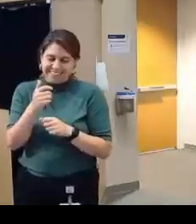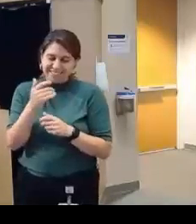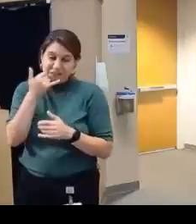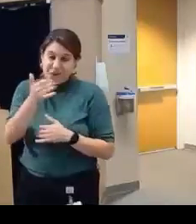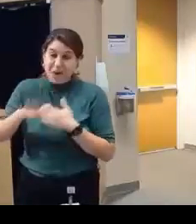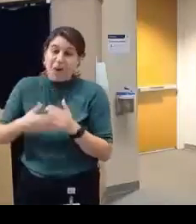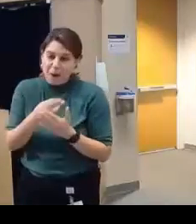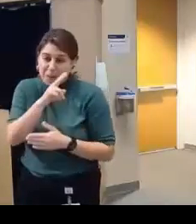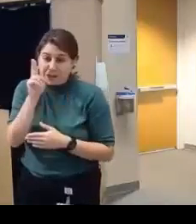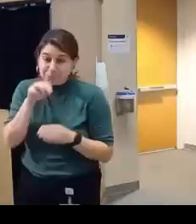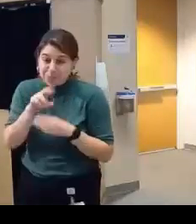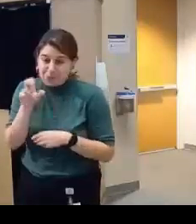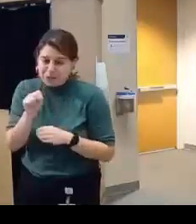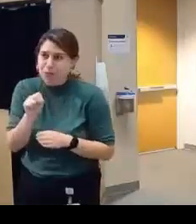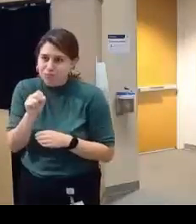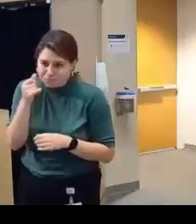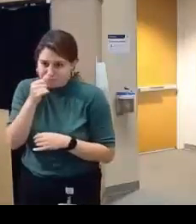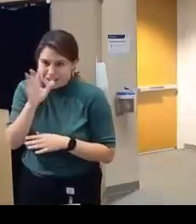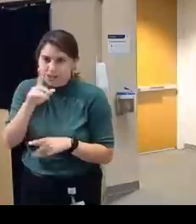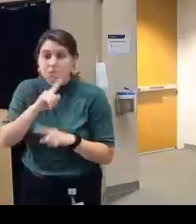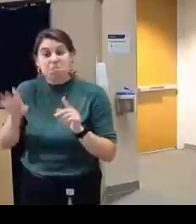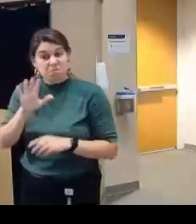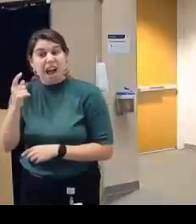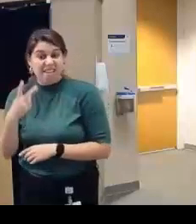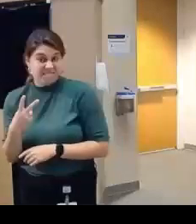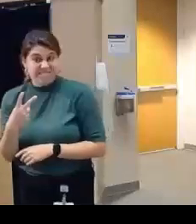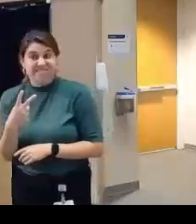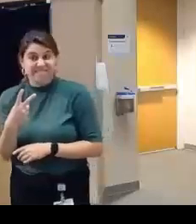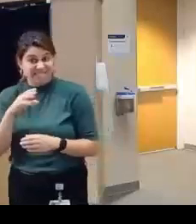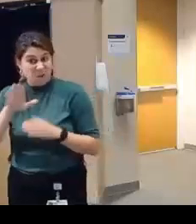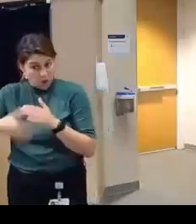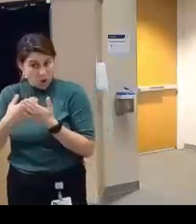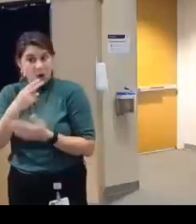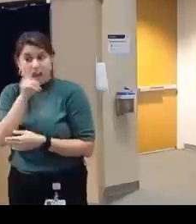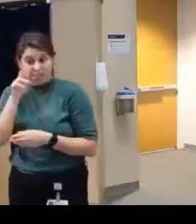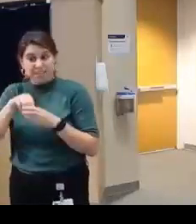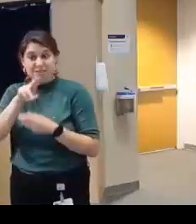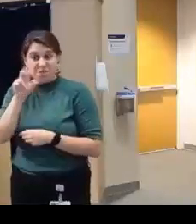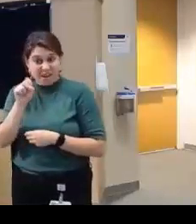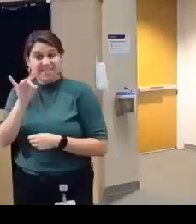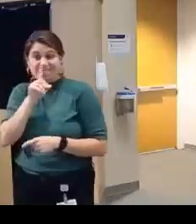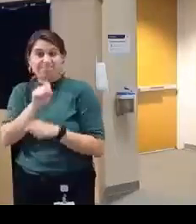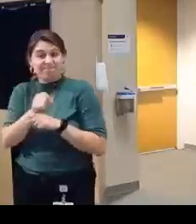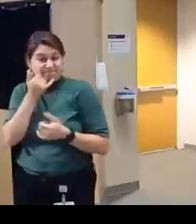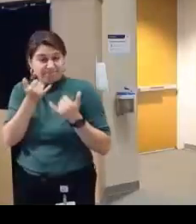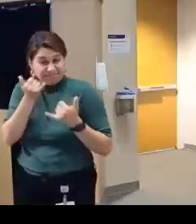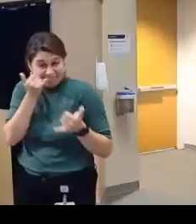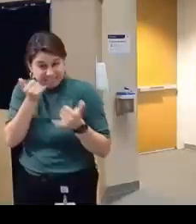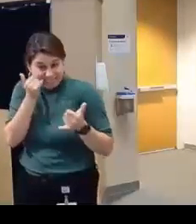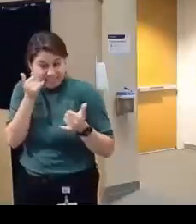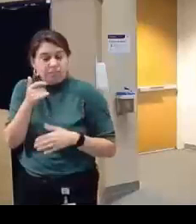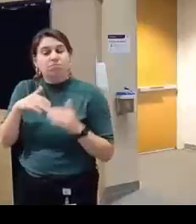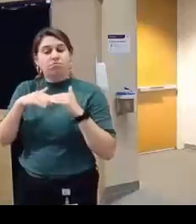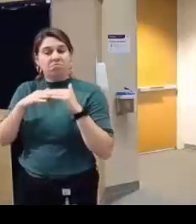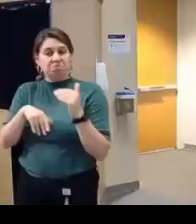country, because that would have been very daunting, but they got through half, about 50% of all hospitals that are known in the United States. And what they found was that less